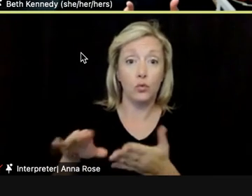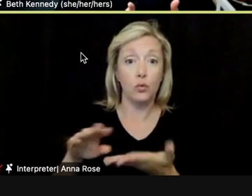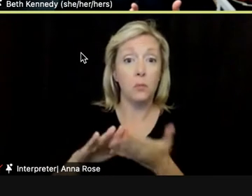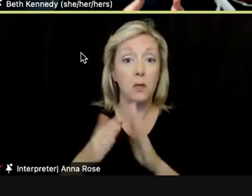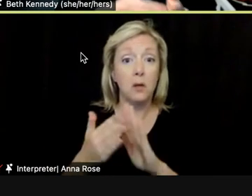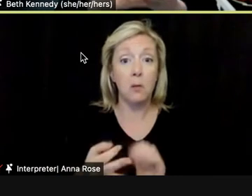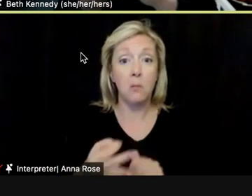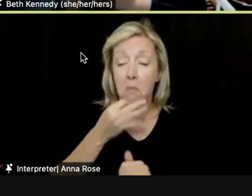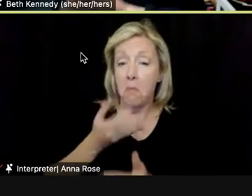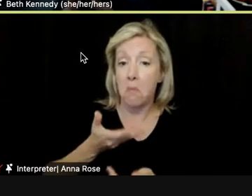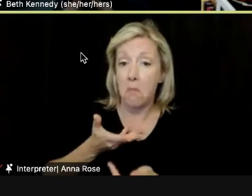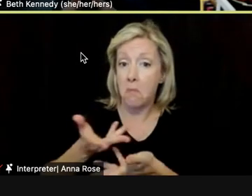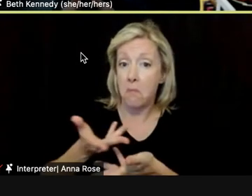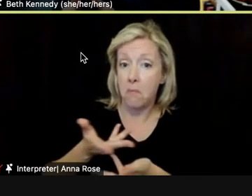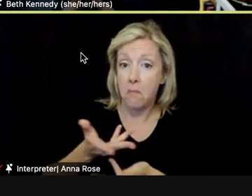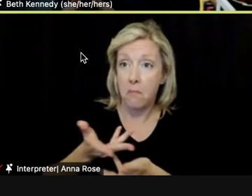it,